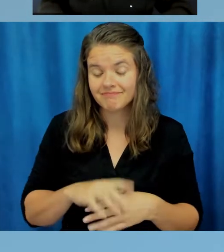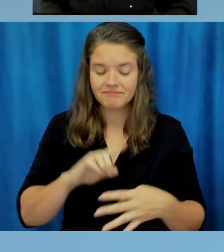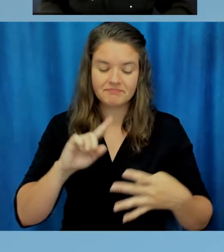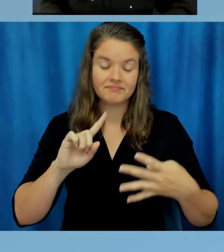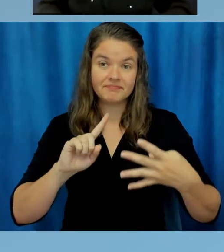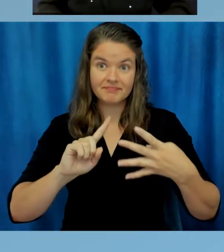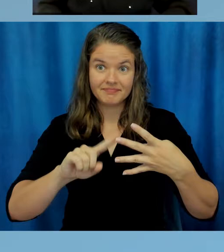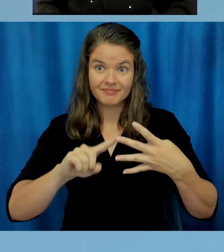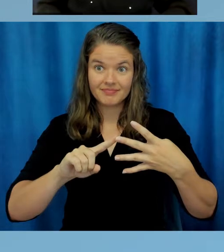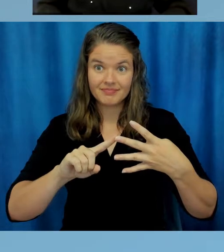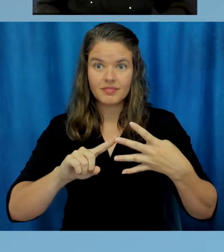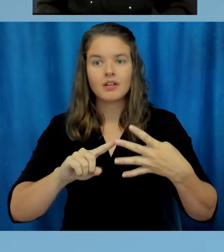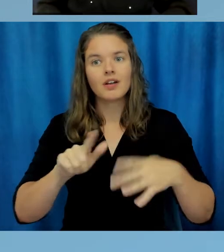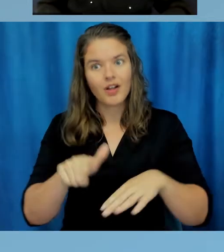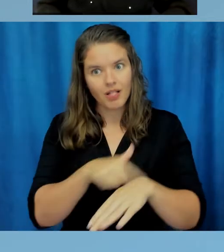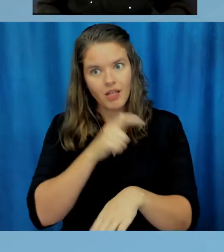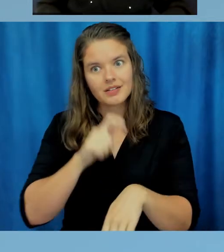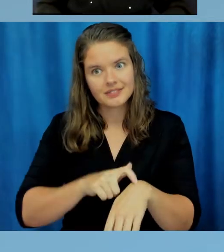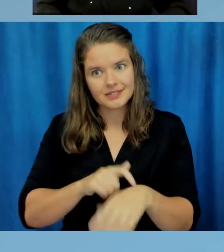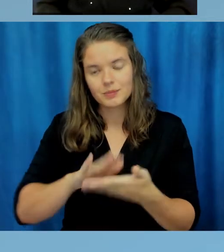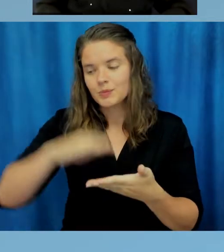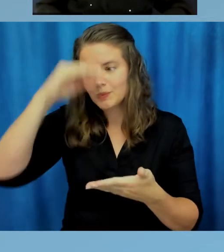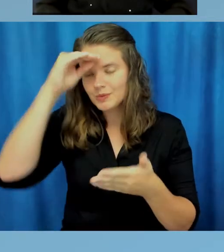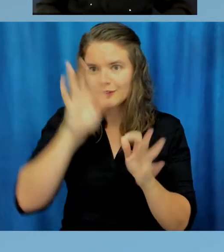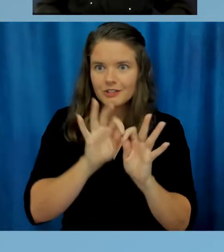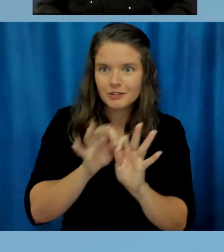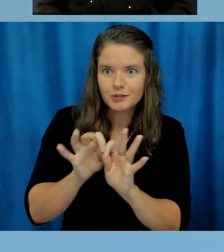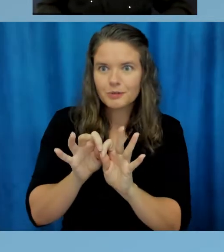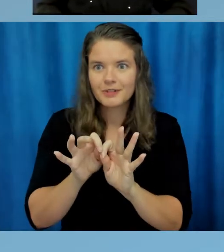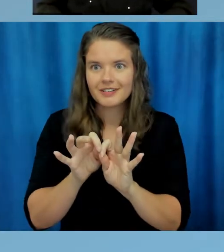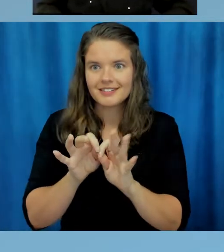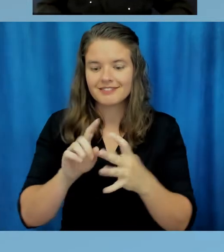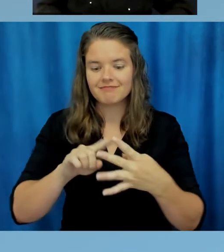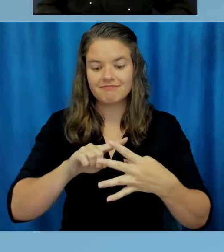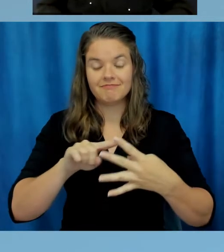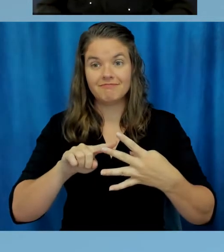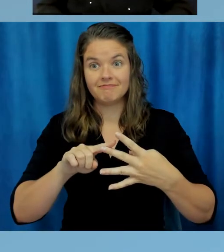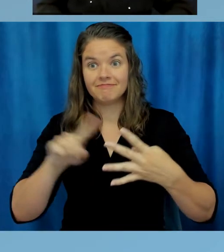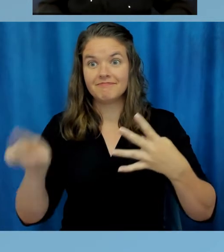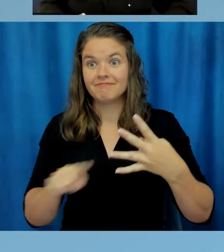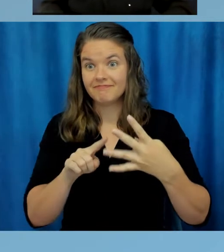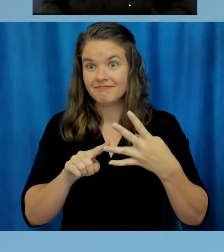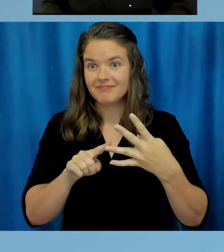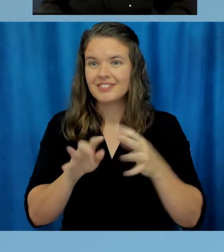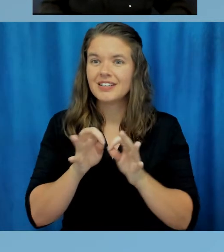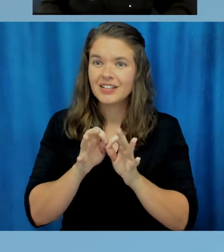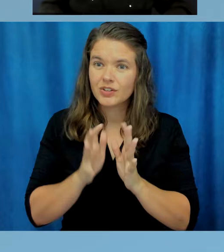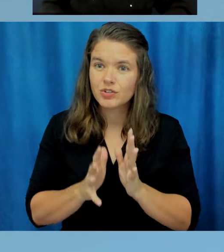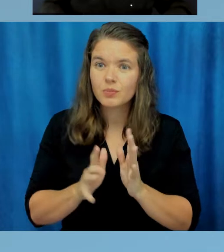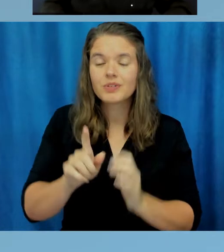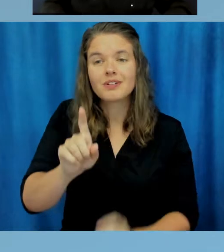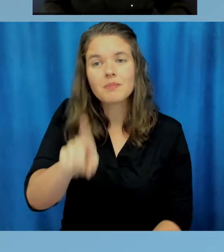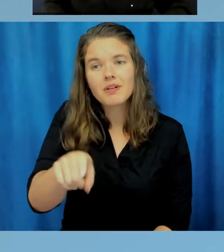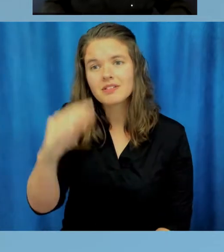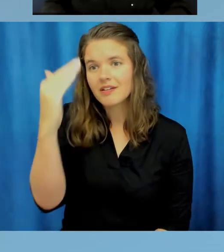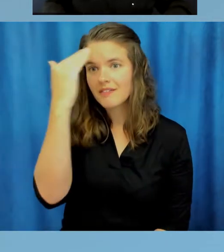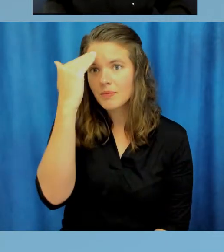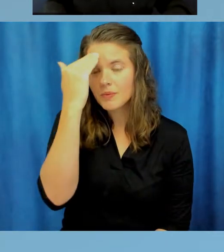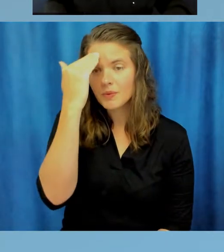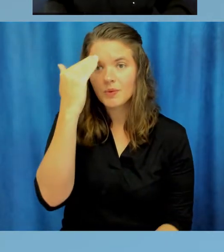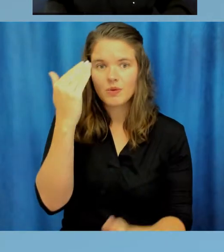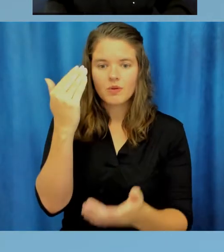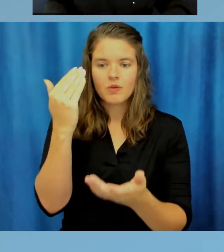Number 2, takes a long time to learn interpreting. Number 3, interpreters need to be familiar